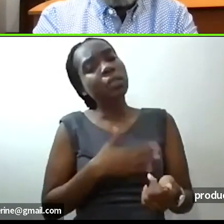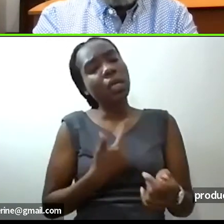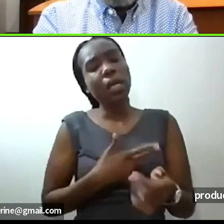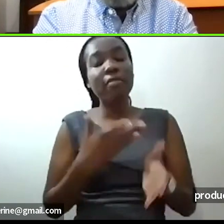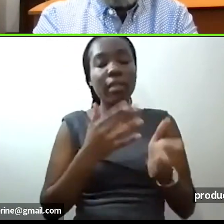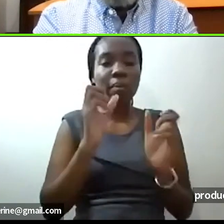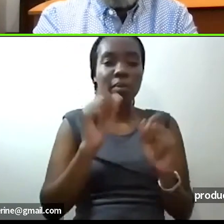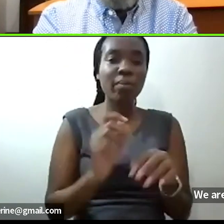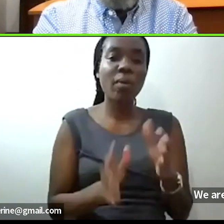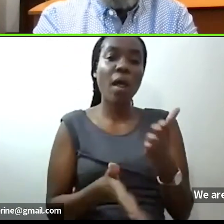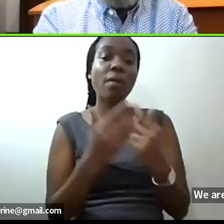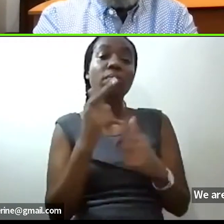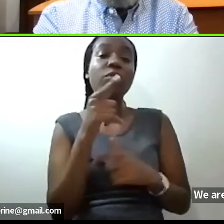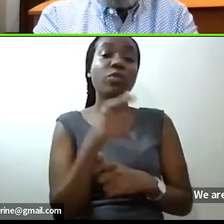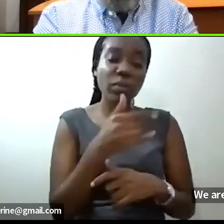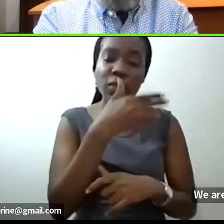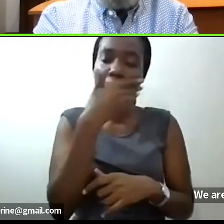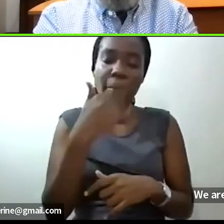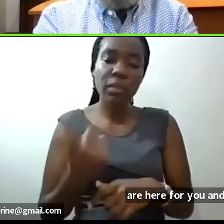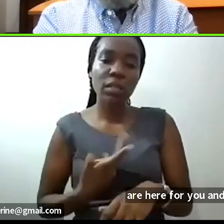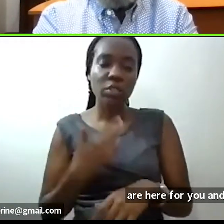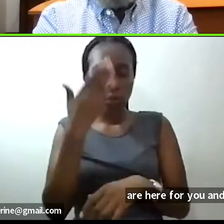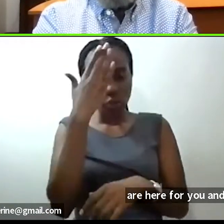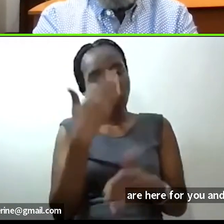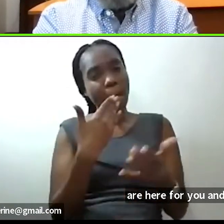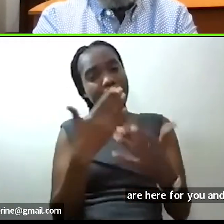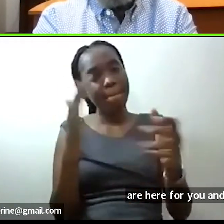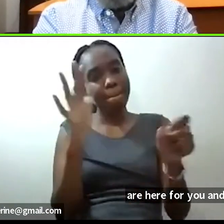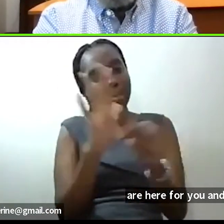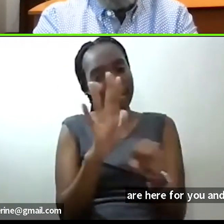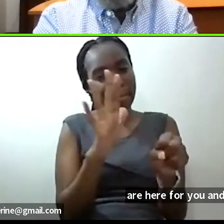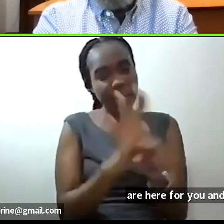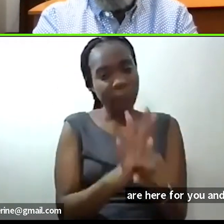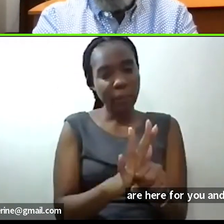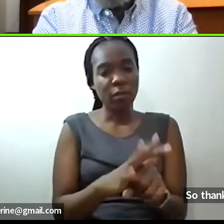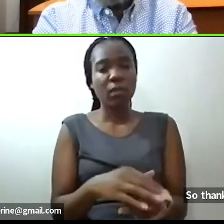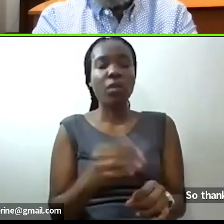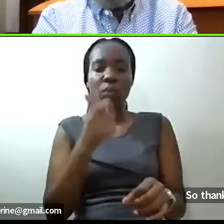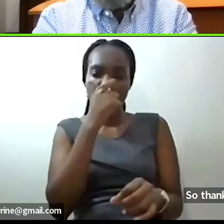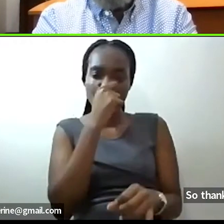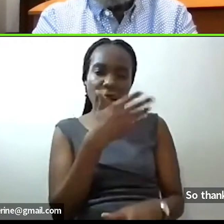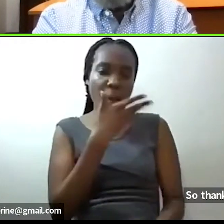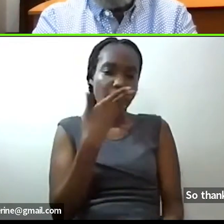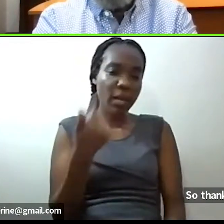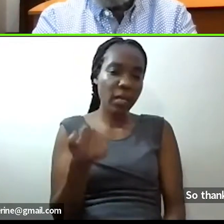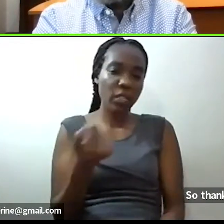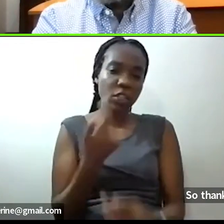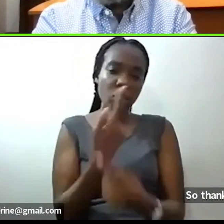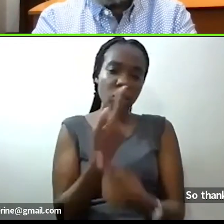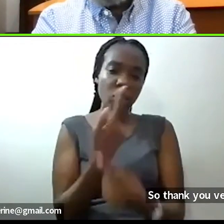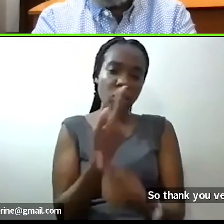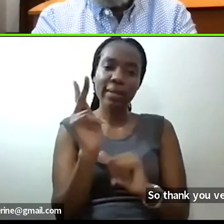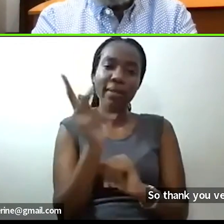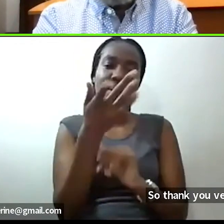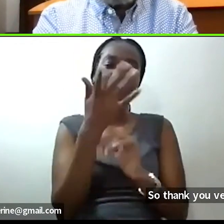help to the best we know how. So thank you very much and all the very best to all Kenyan investors. All is